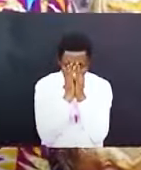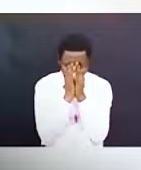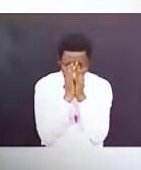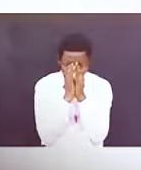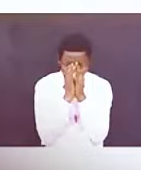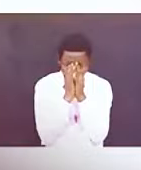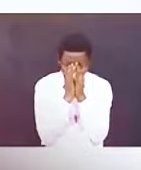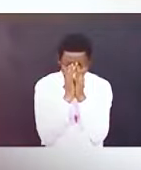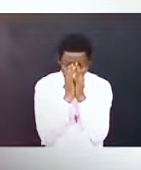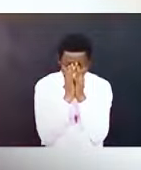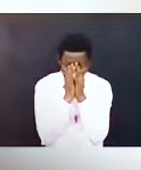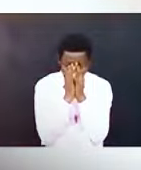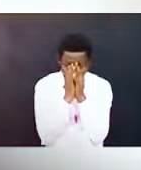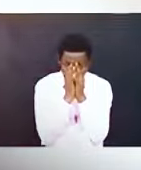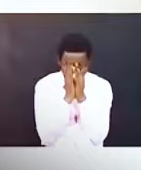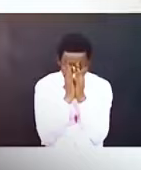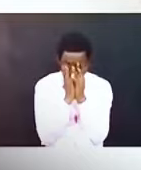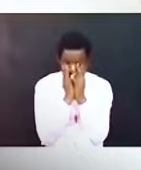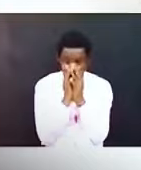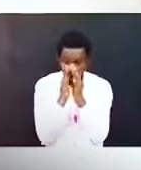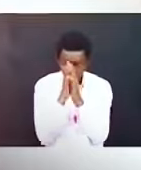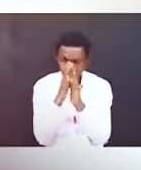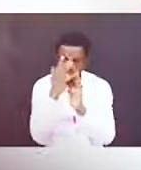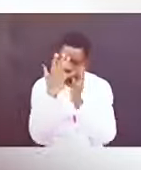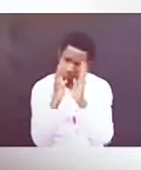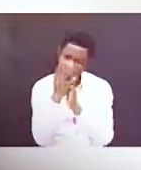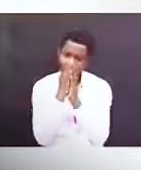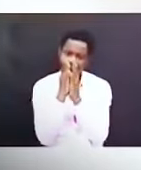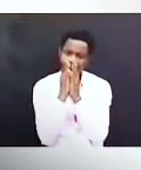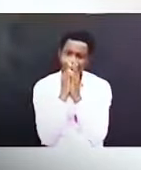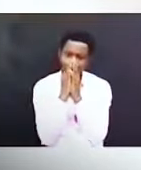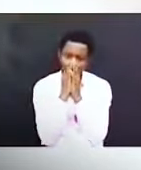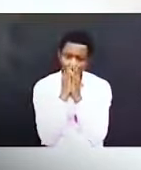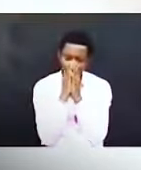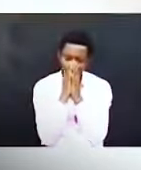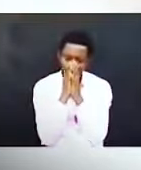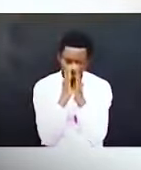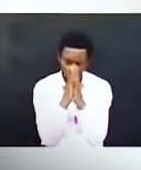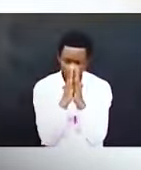I mean, pray. Try not to speak in tongues if you can.